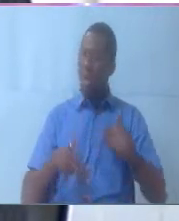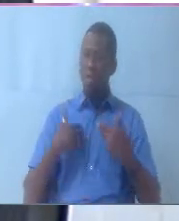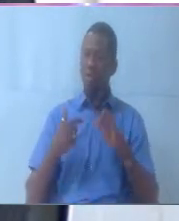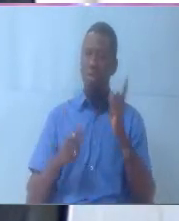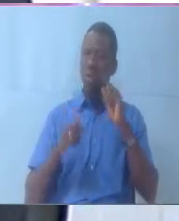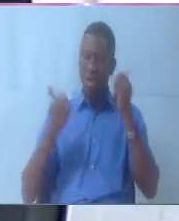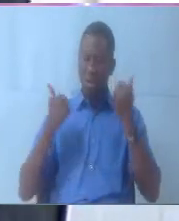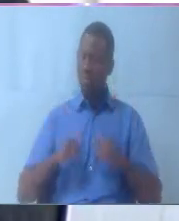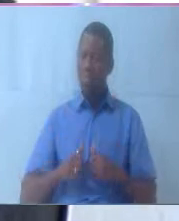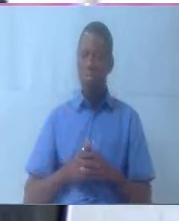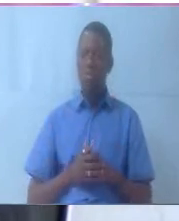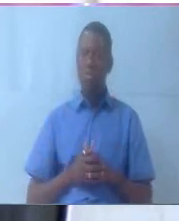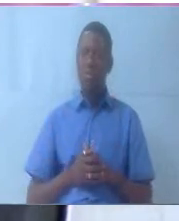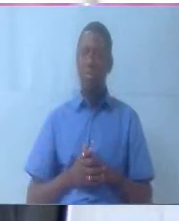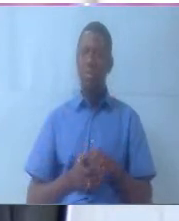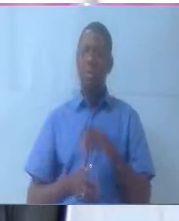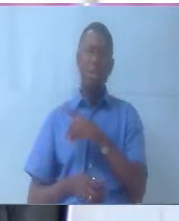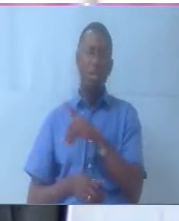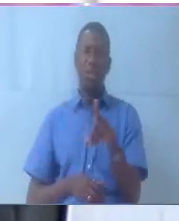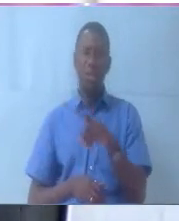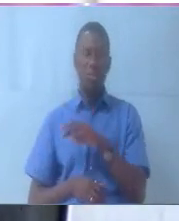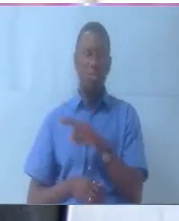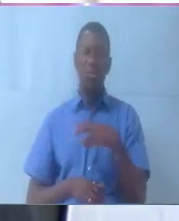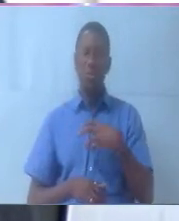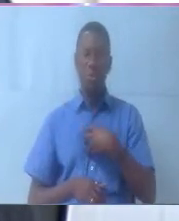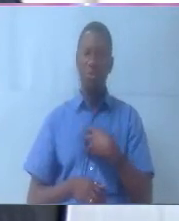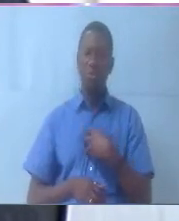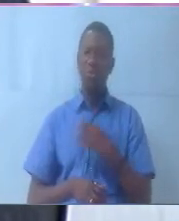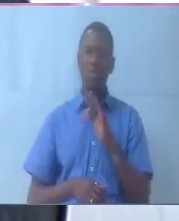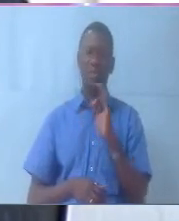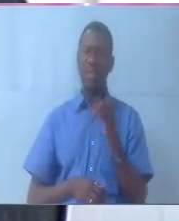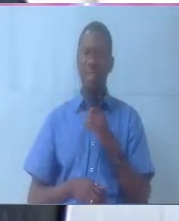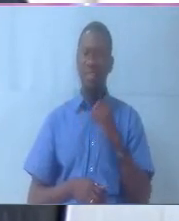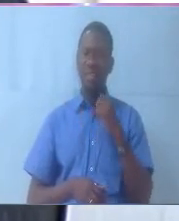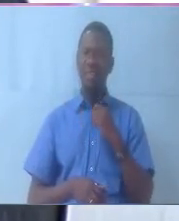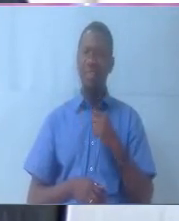They didn't want to be very drastic with me. They